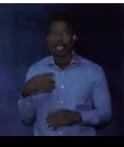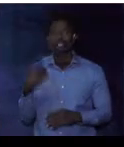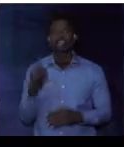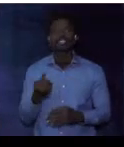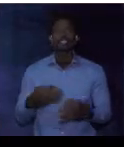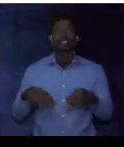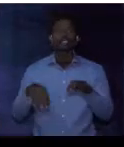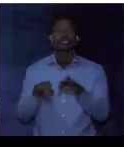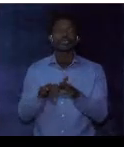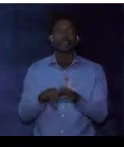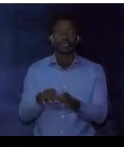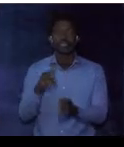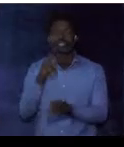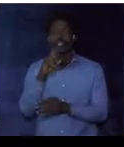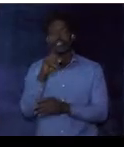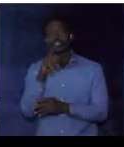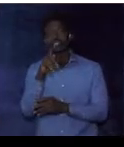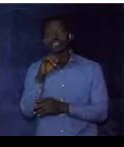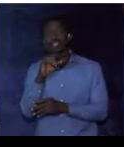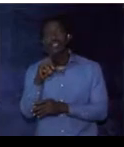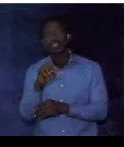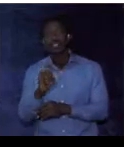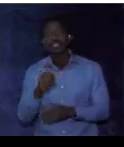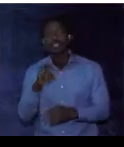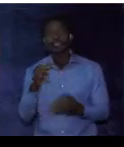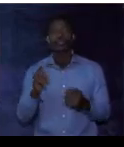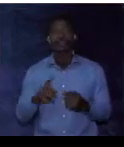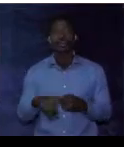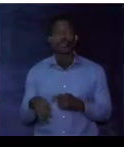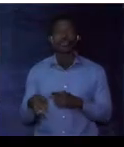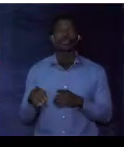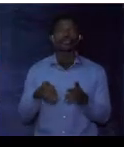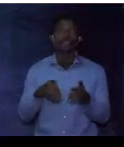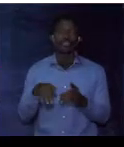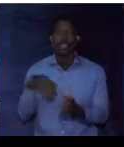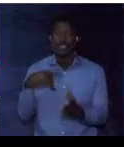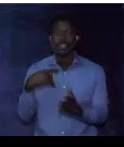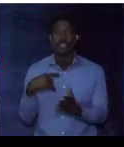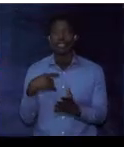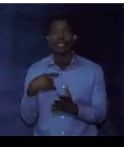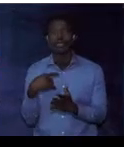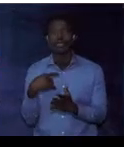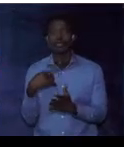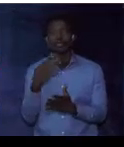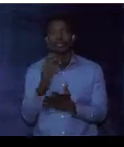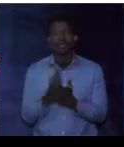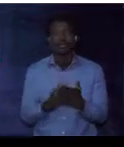the significant details. You want to describe